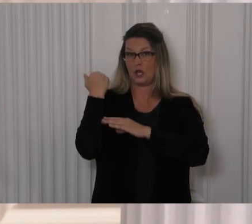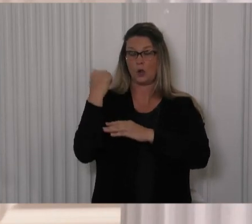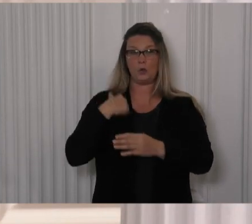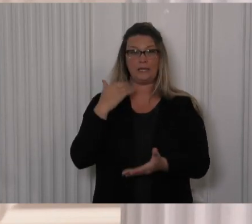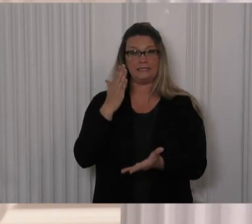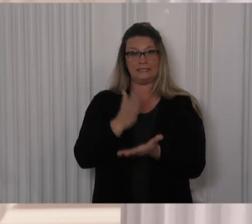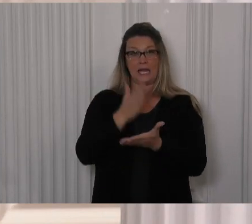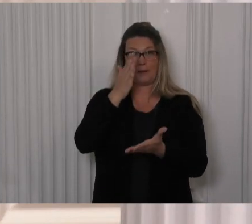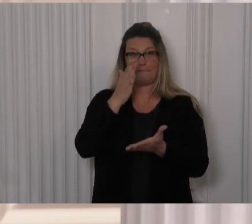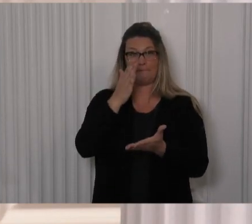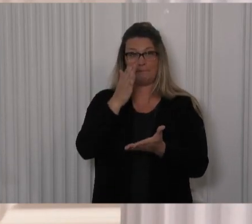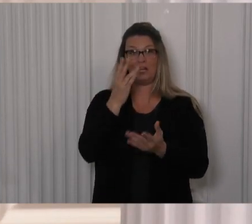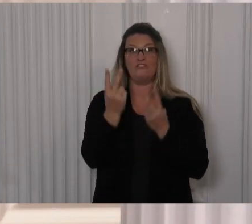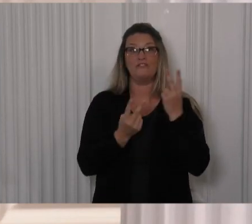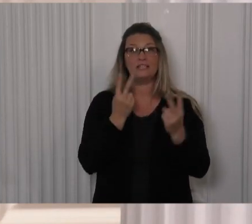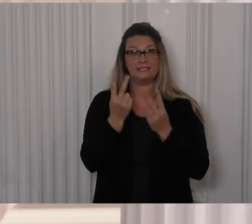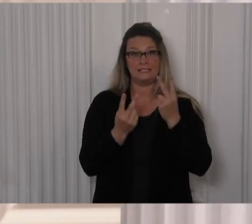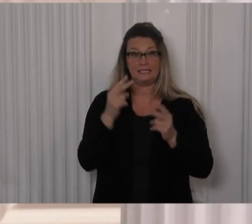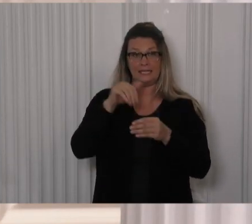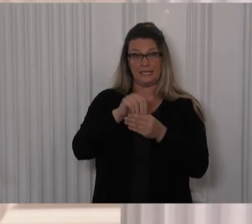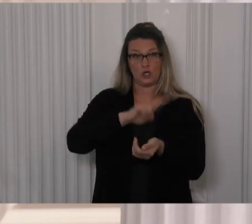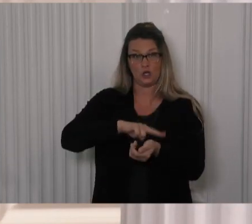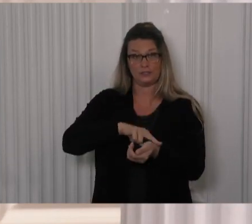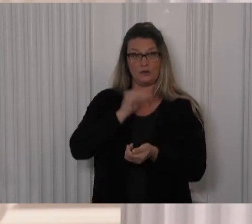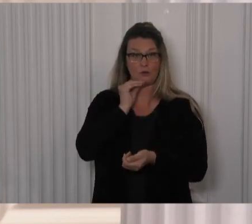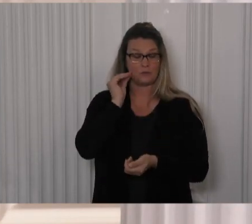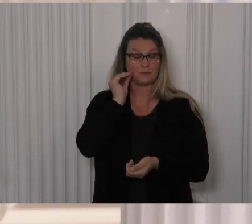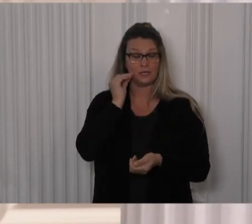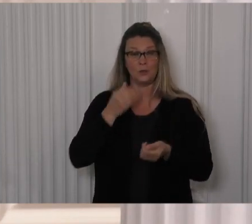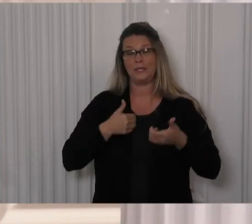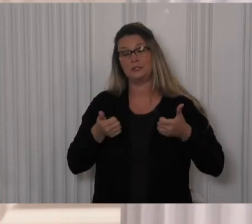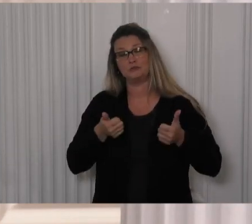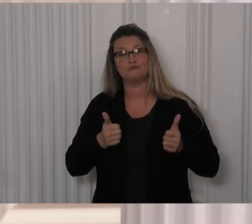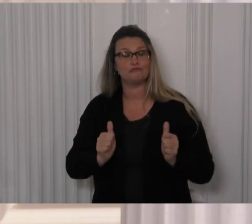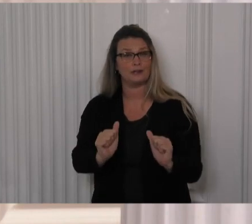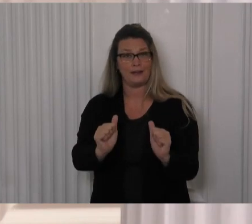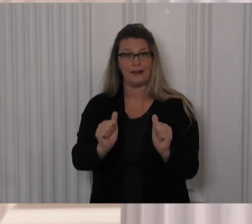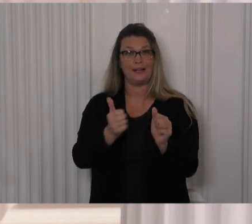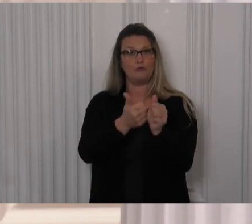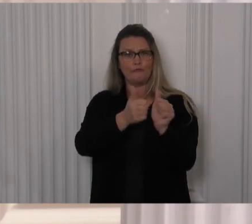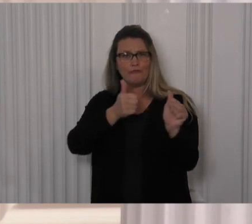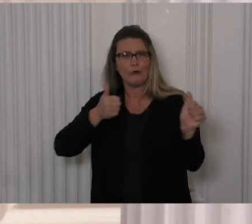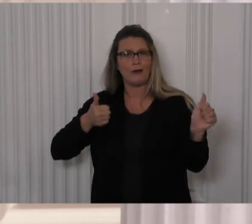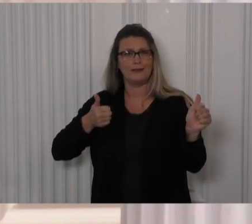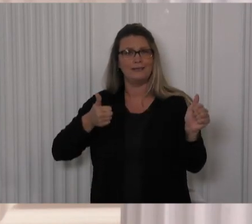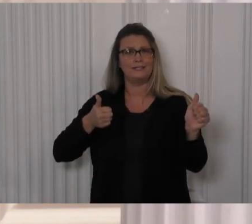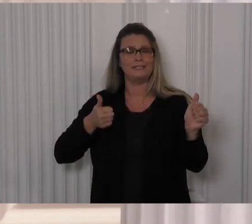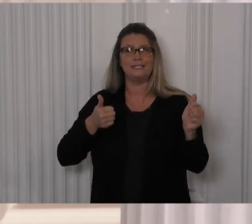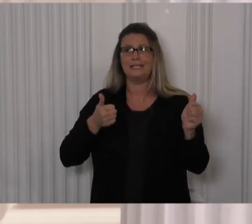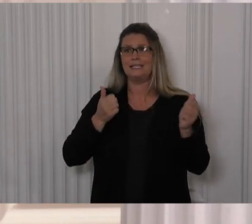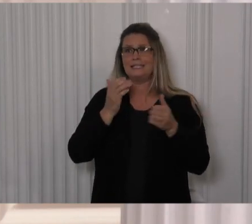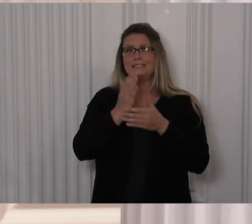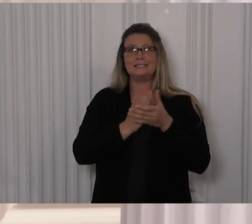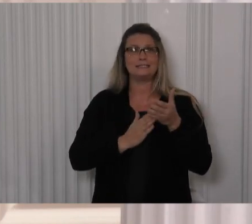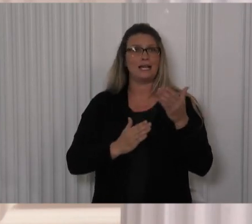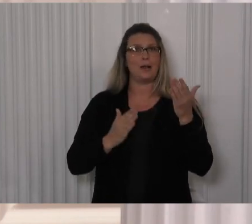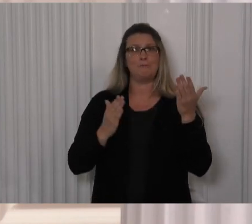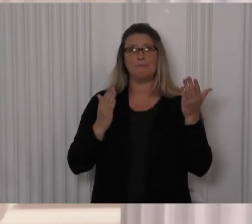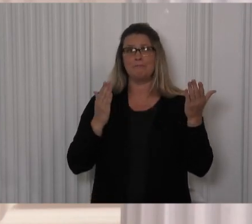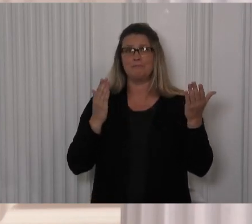our nursing homes in trying in every way we possibly could to avoid, some level